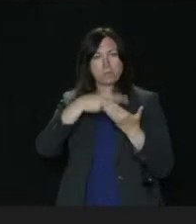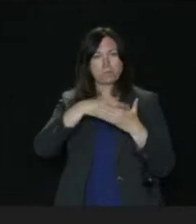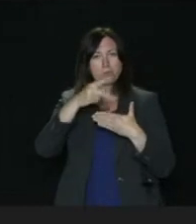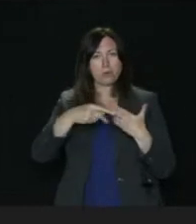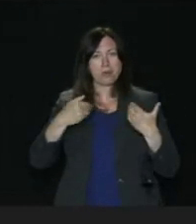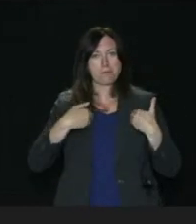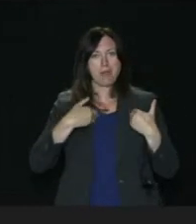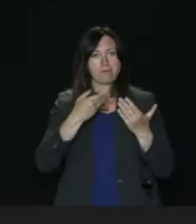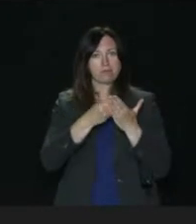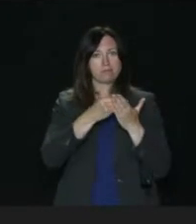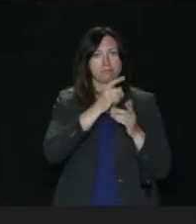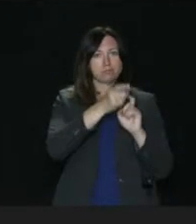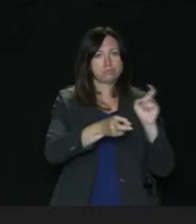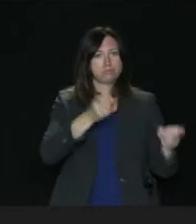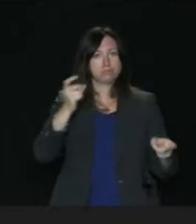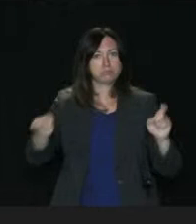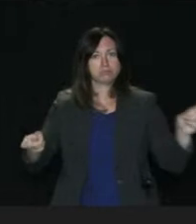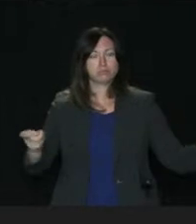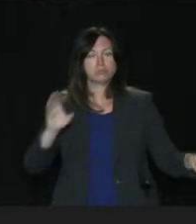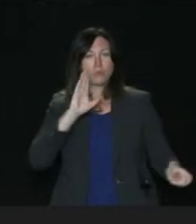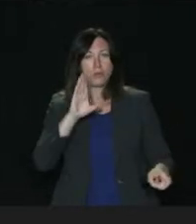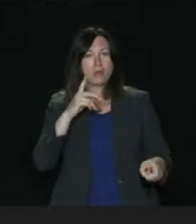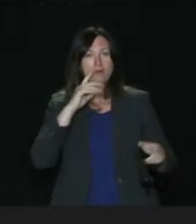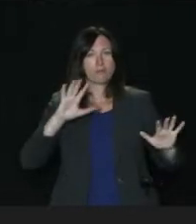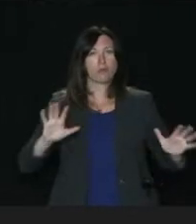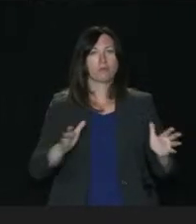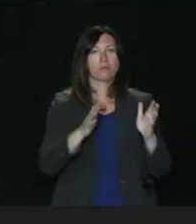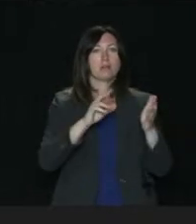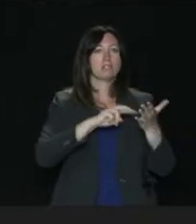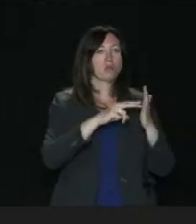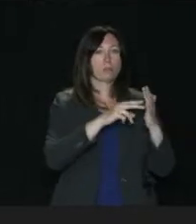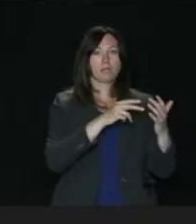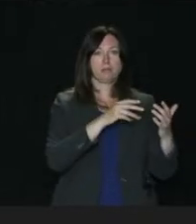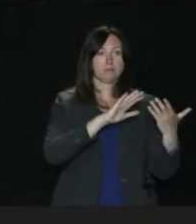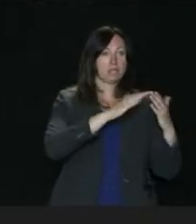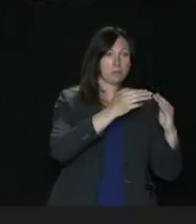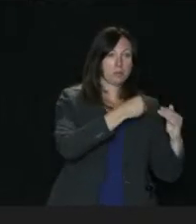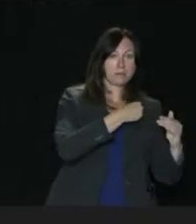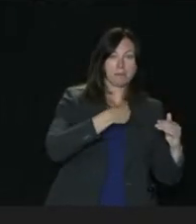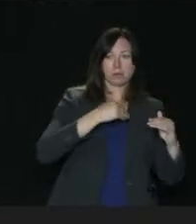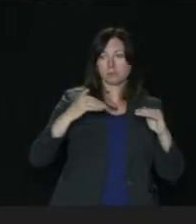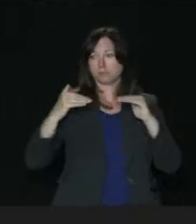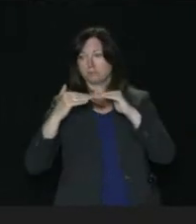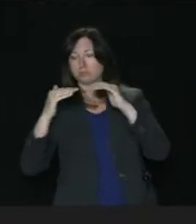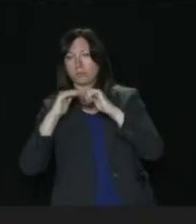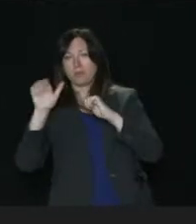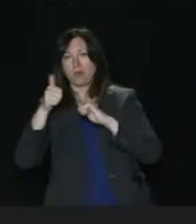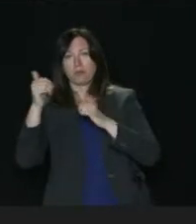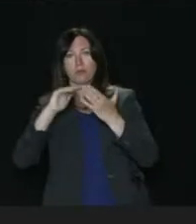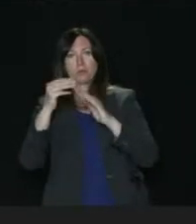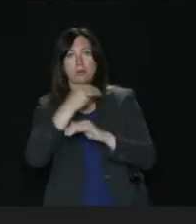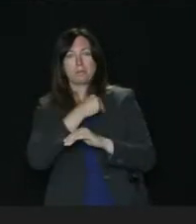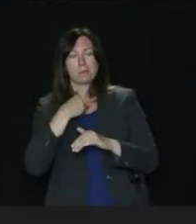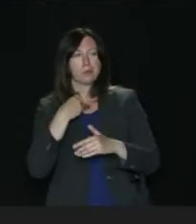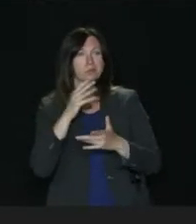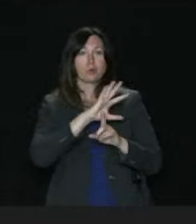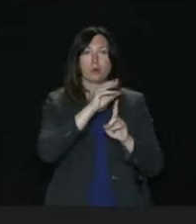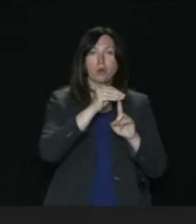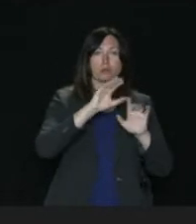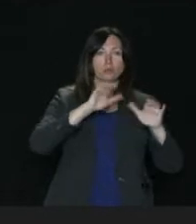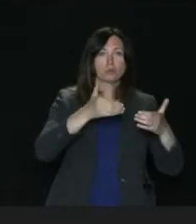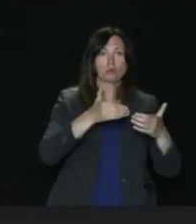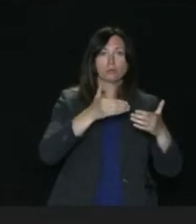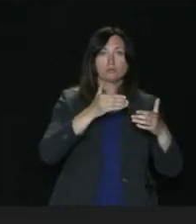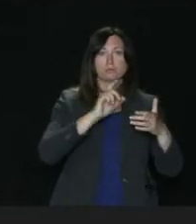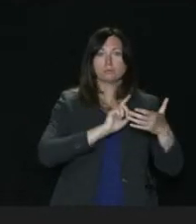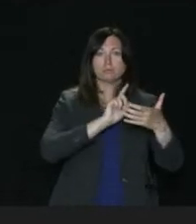funding projects at the community level, so that really it's peers talking to peers, and within certain groups culturally and so on, that hopefully